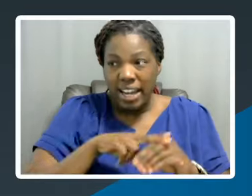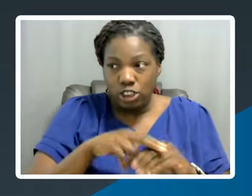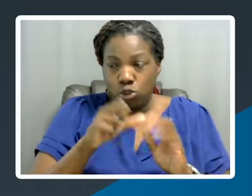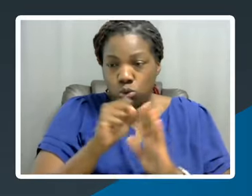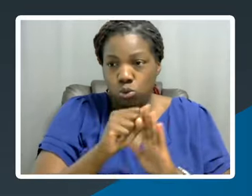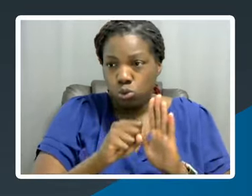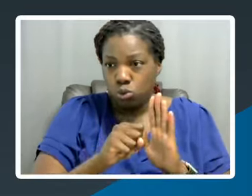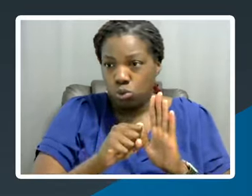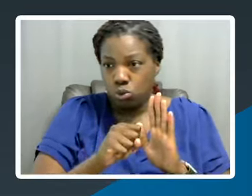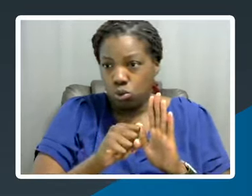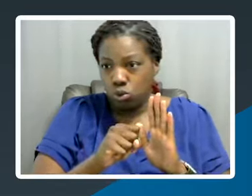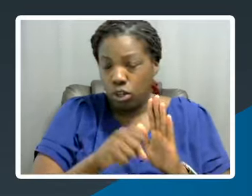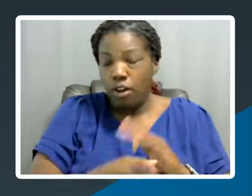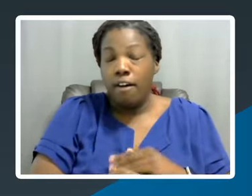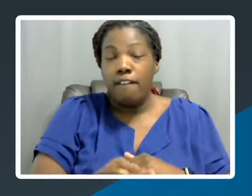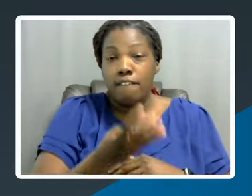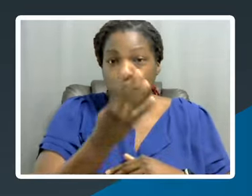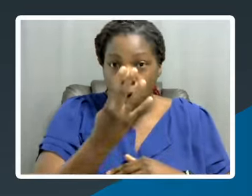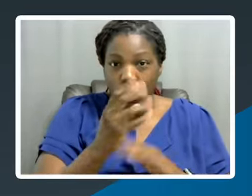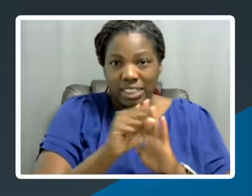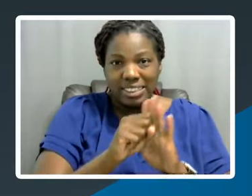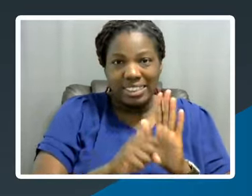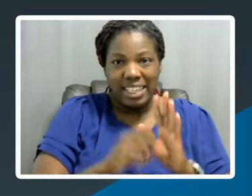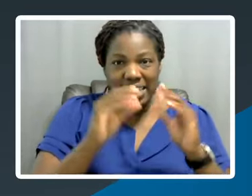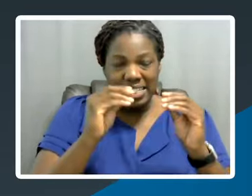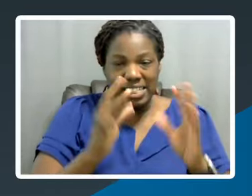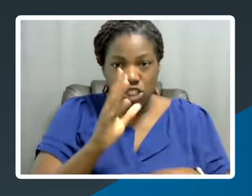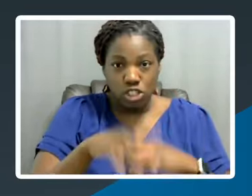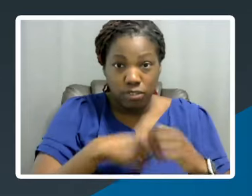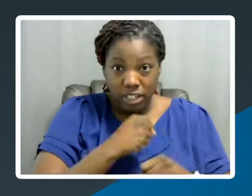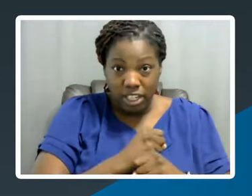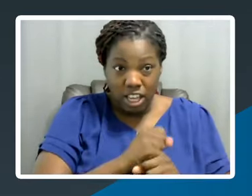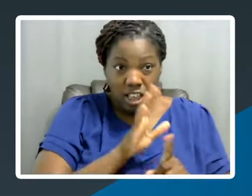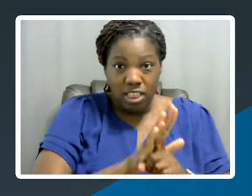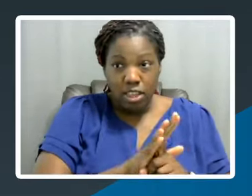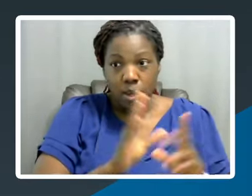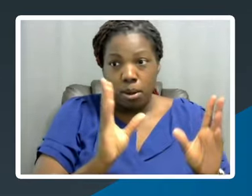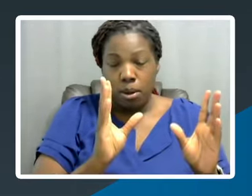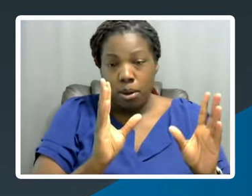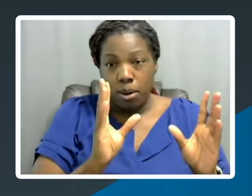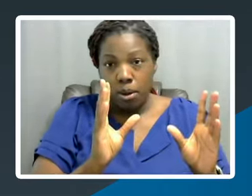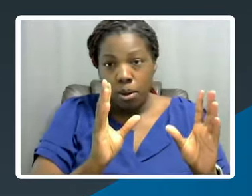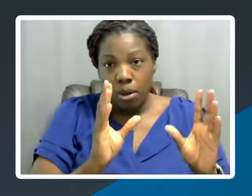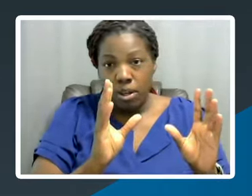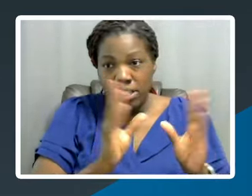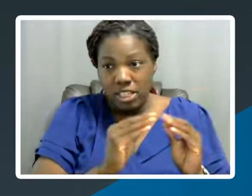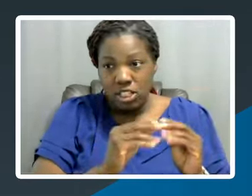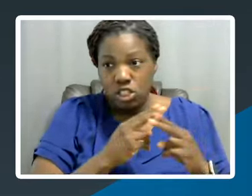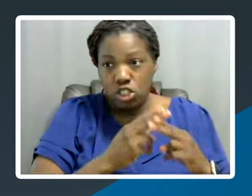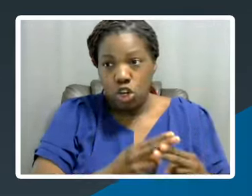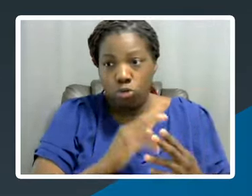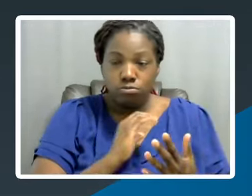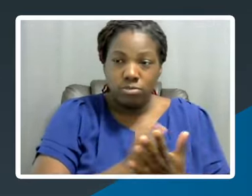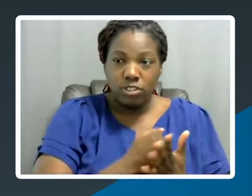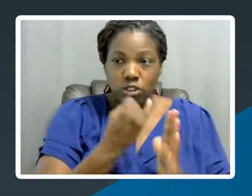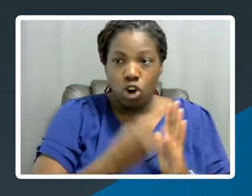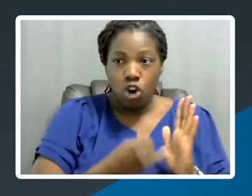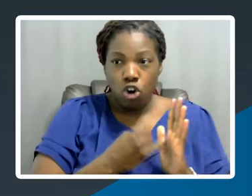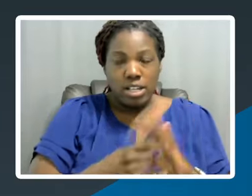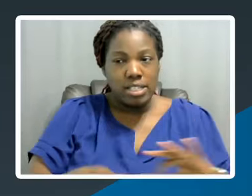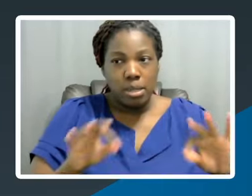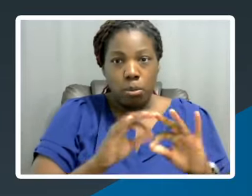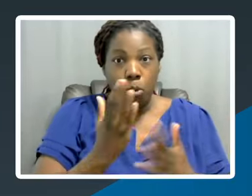four of our state teachers of the year. Their session is entitled Leveraging Art as a Key Text in Our Classrooms. And